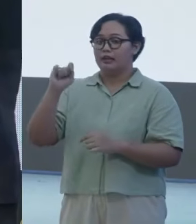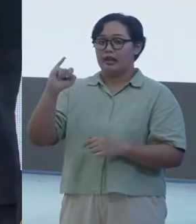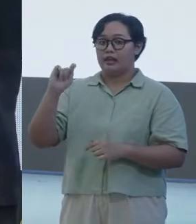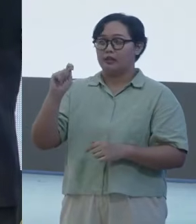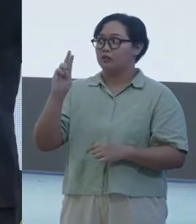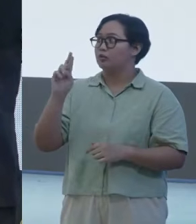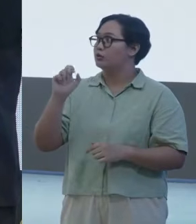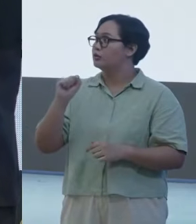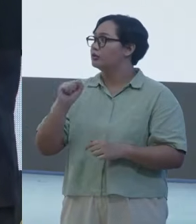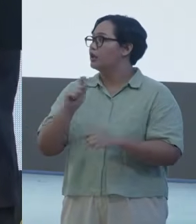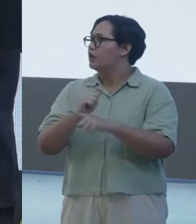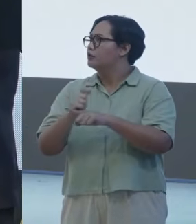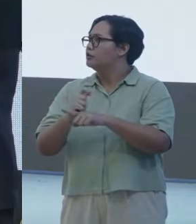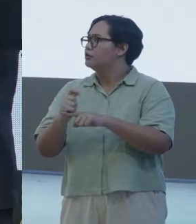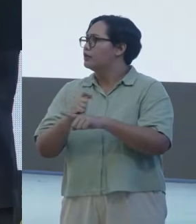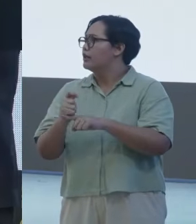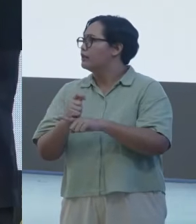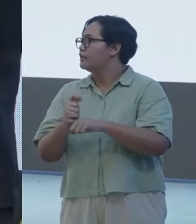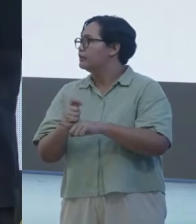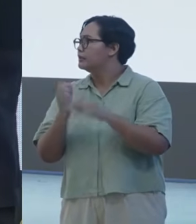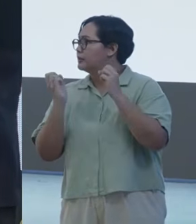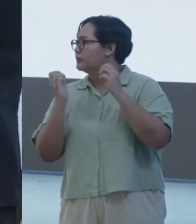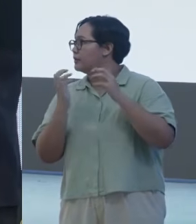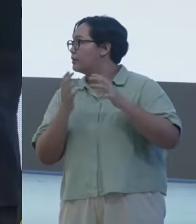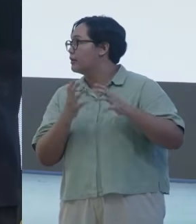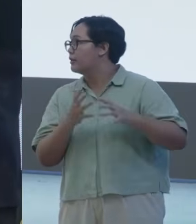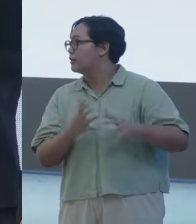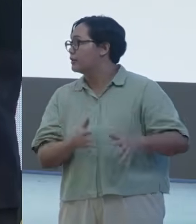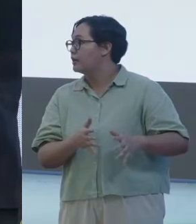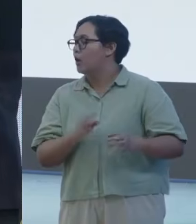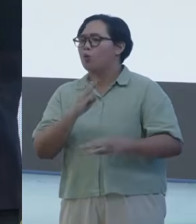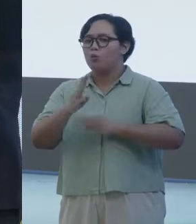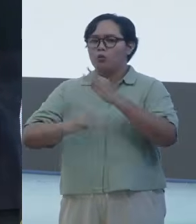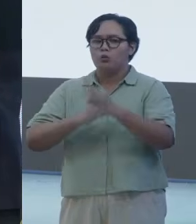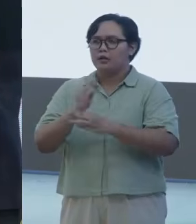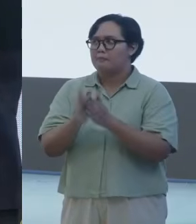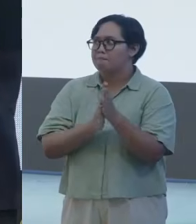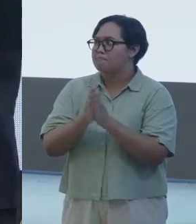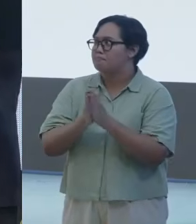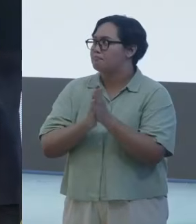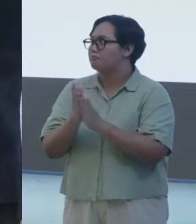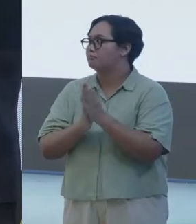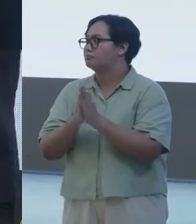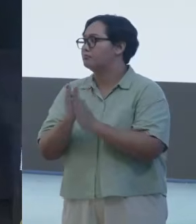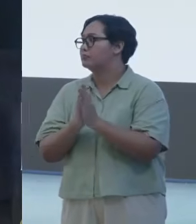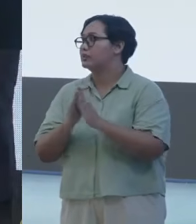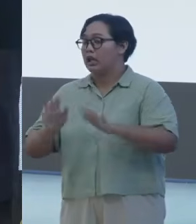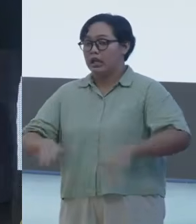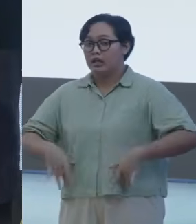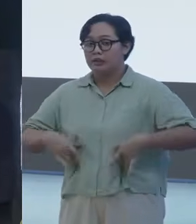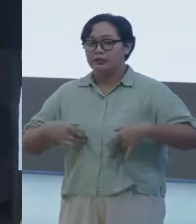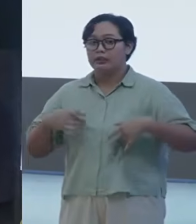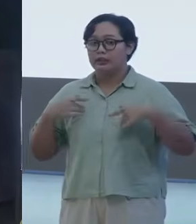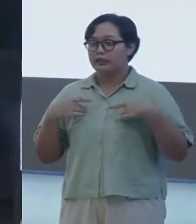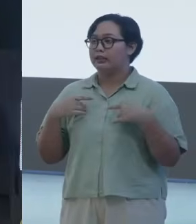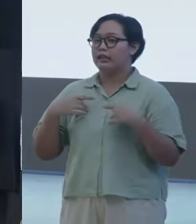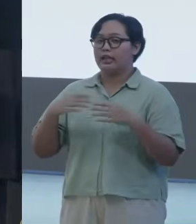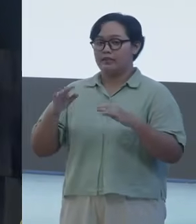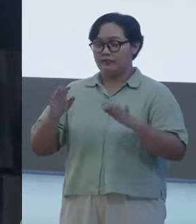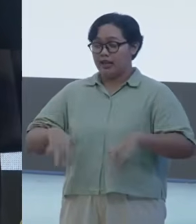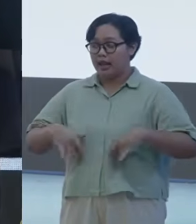to renounce ungodliness and worldly passions, and to live self-controlled, upright, and godly lives in the present